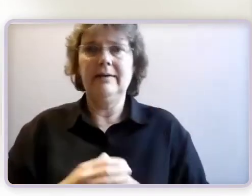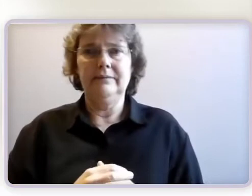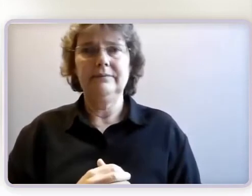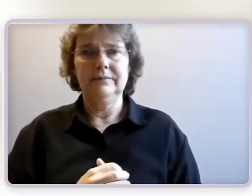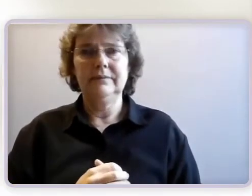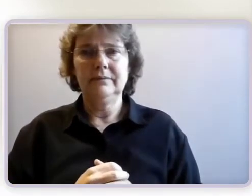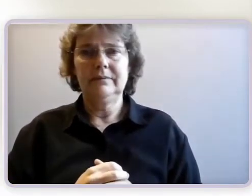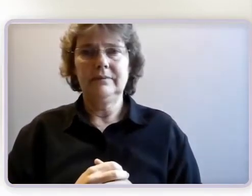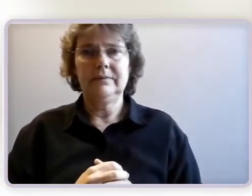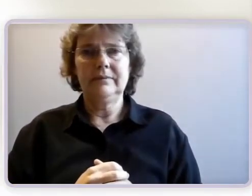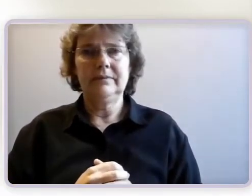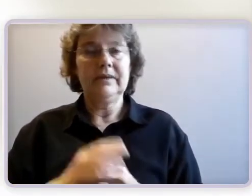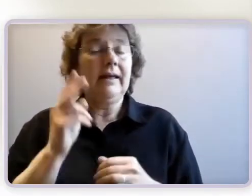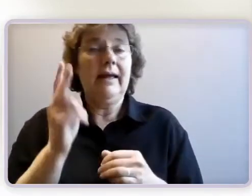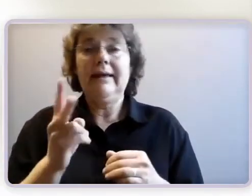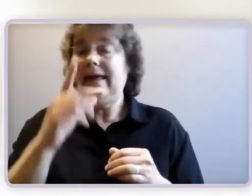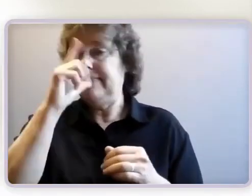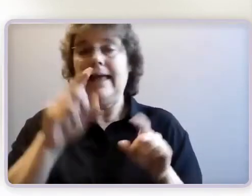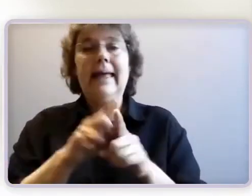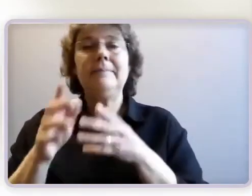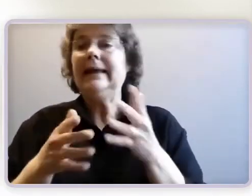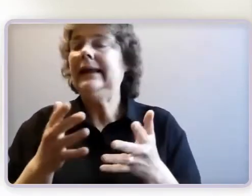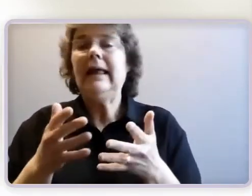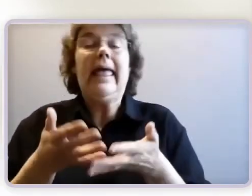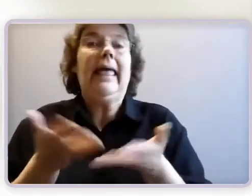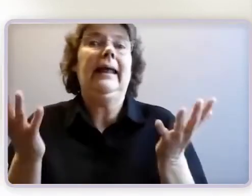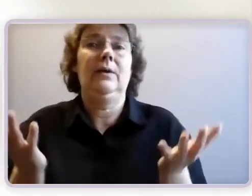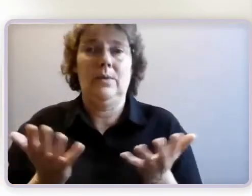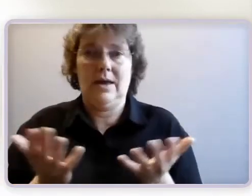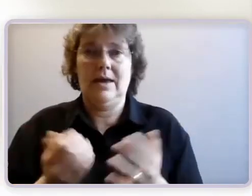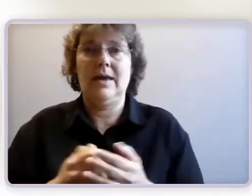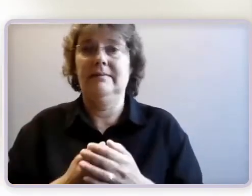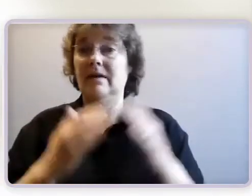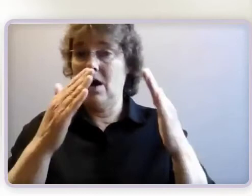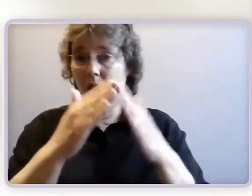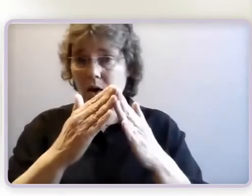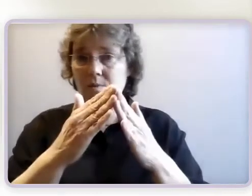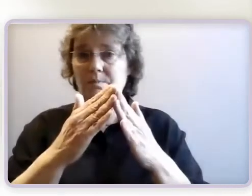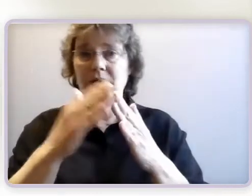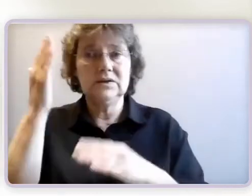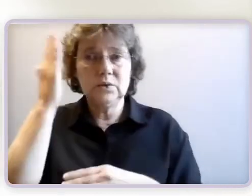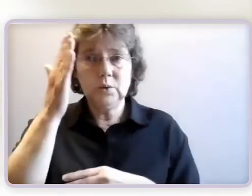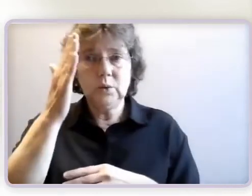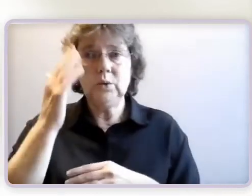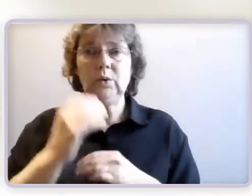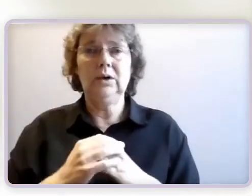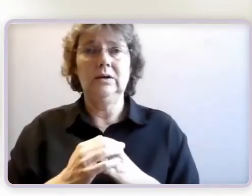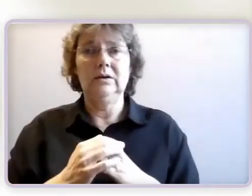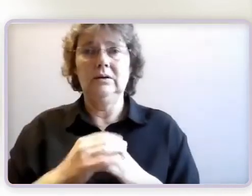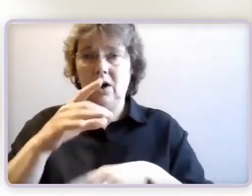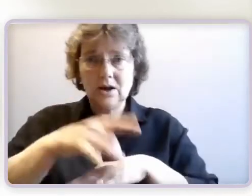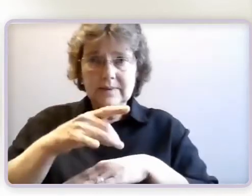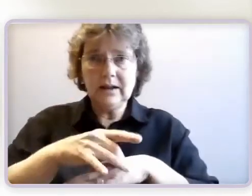And again, this could be in any setting, at home, at school, at